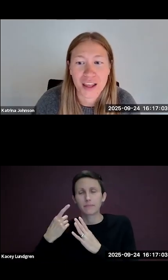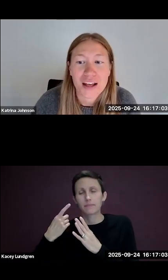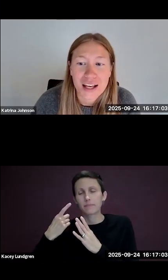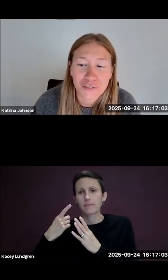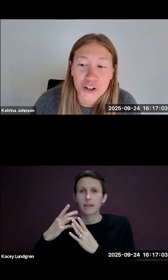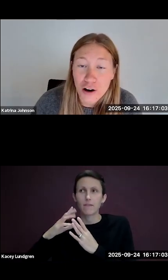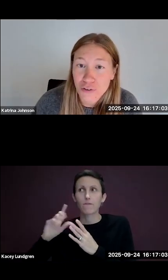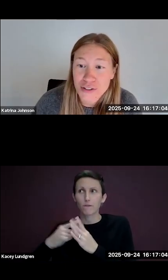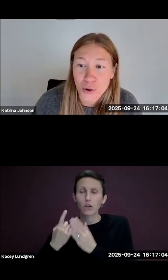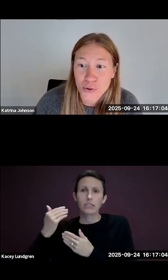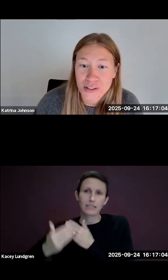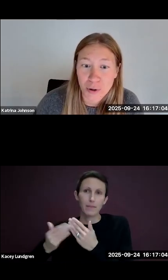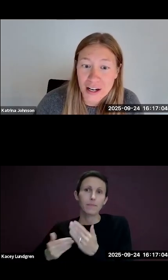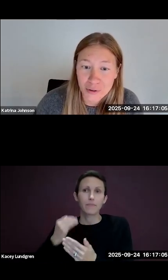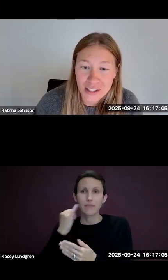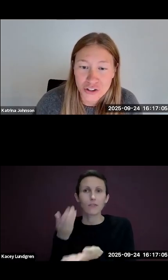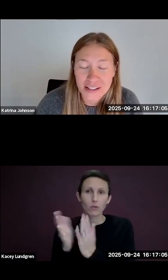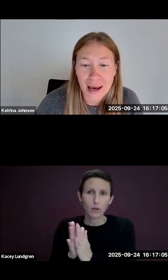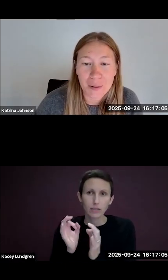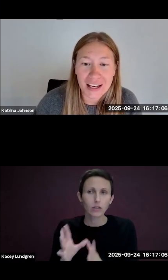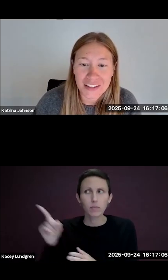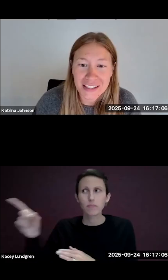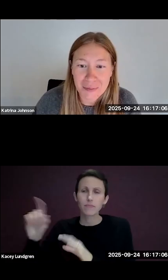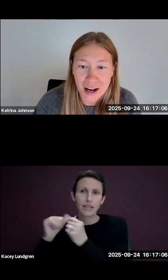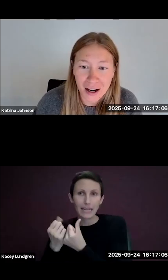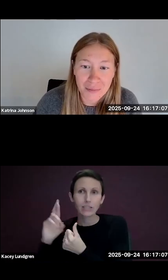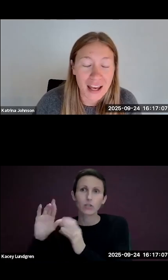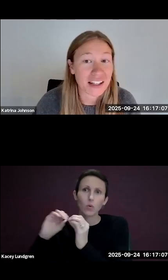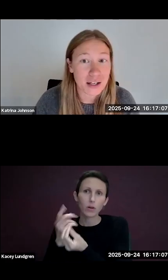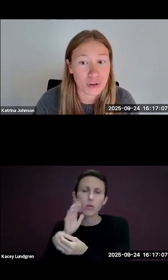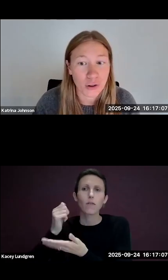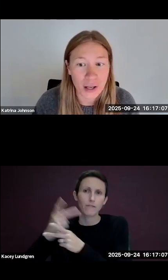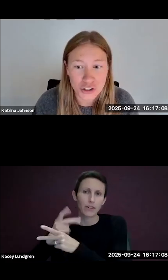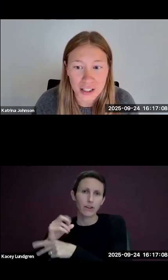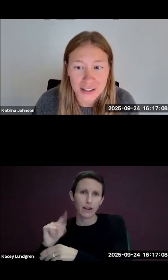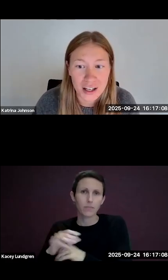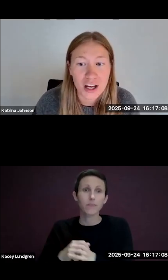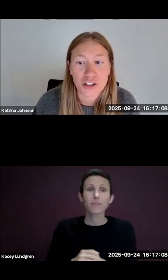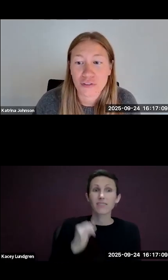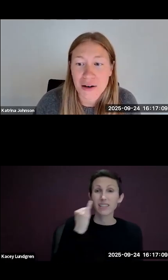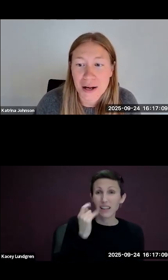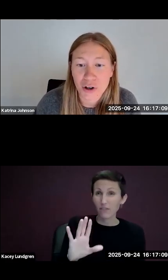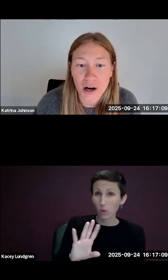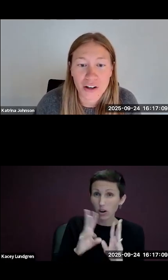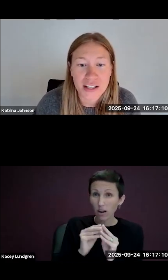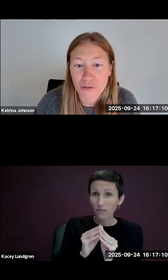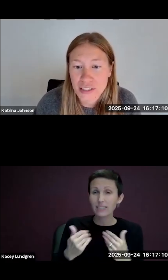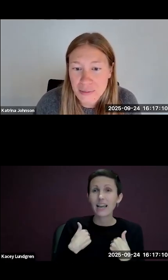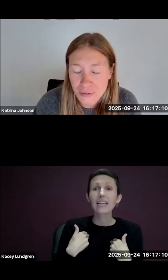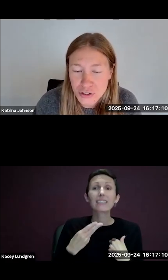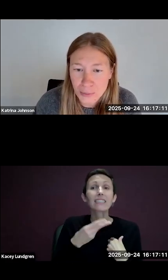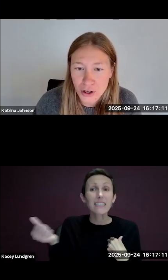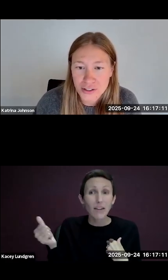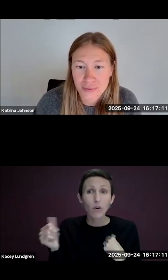clarified. If your conference hosts breakout sessions happening at the same time and in different locations, your event may require